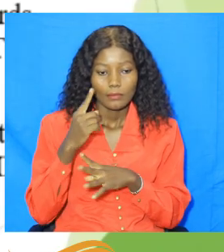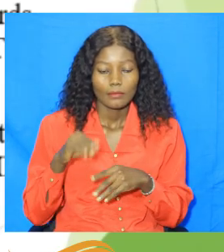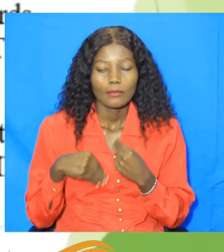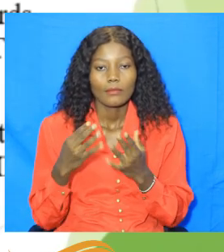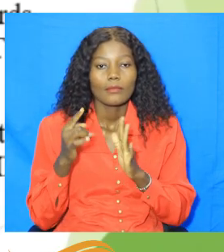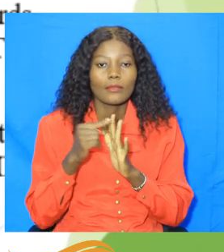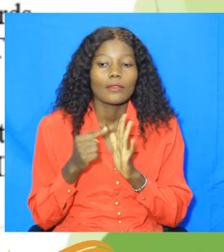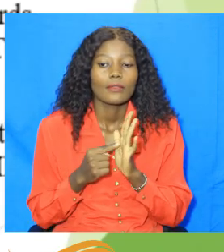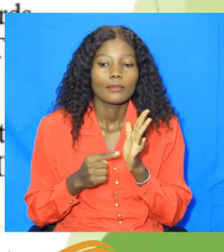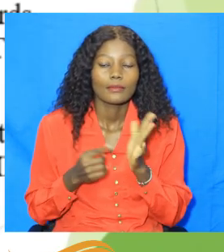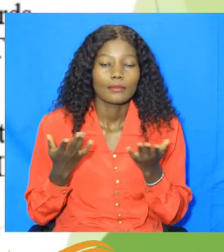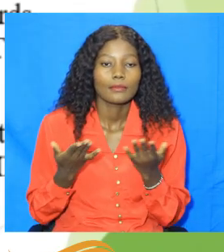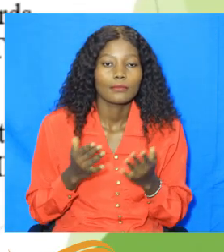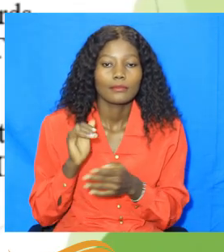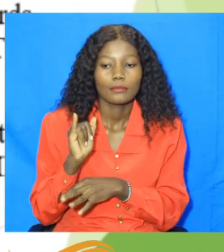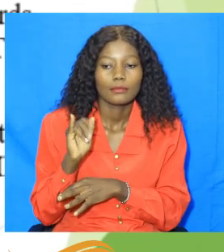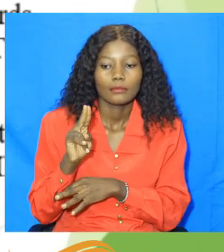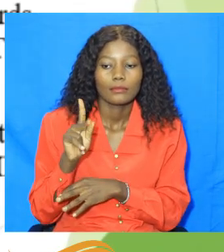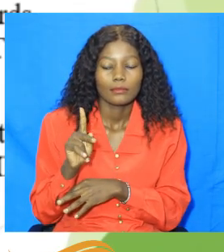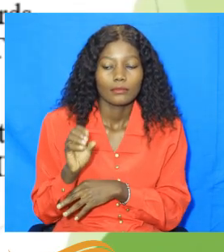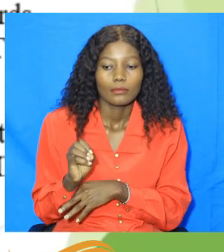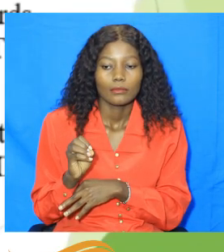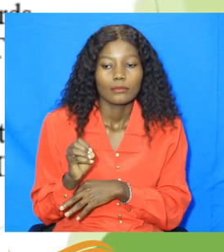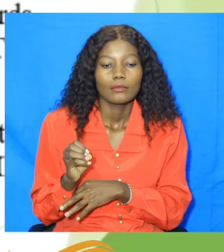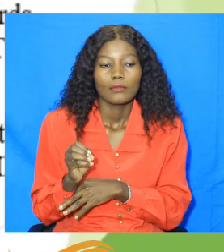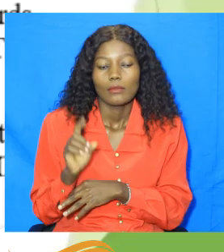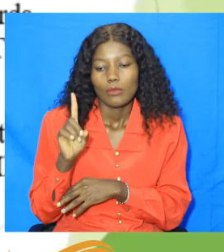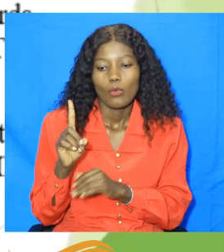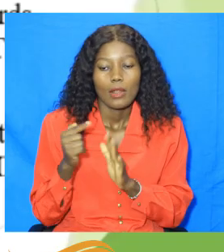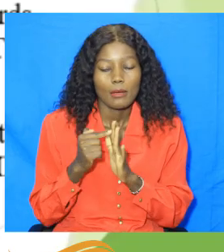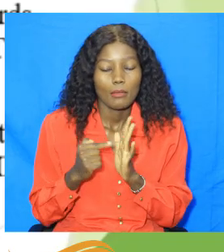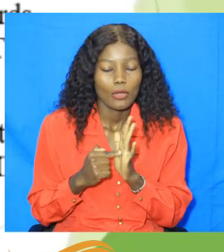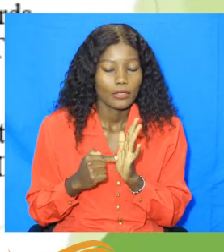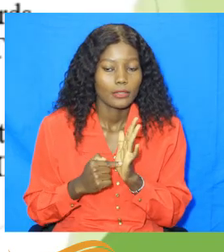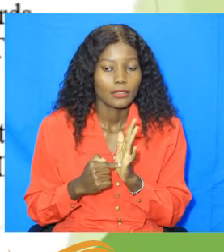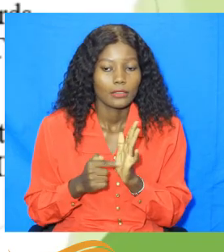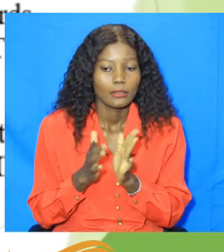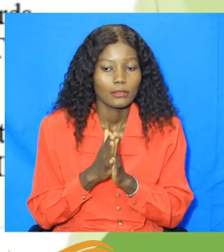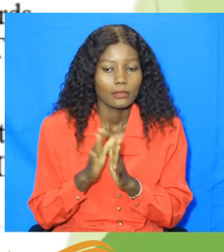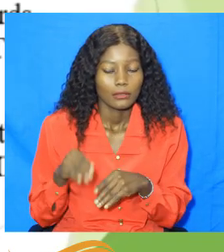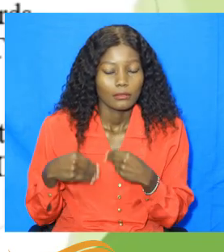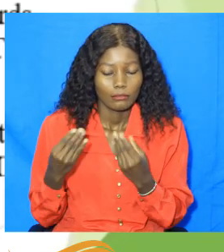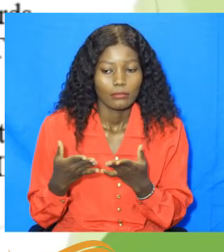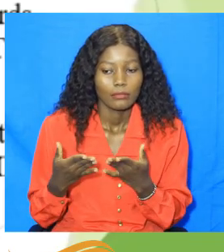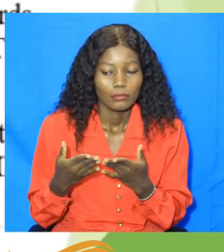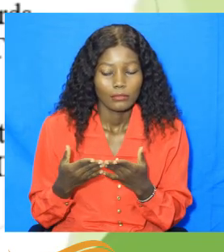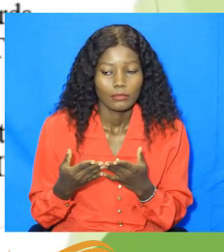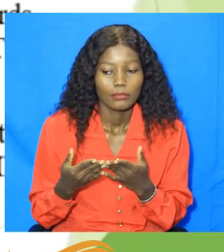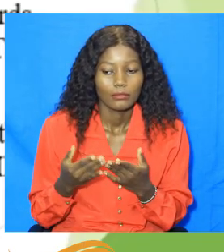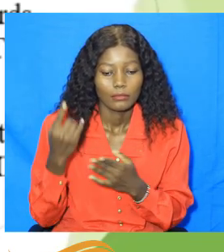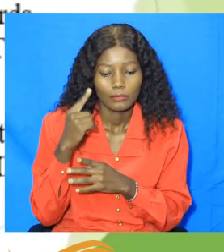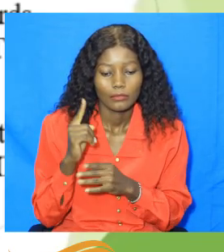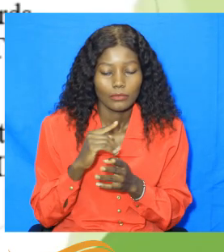whereby Yuko is worth 1 point, and it is awarded for